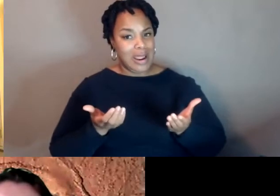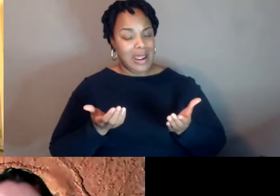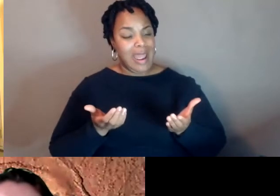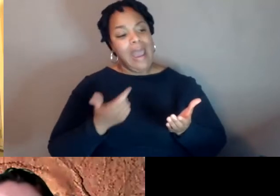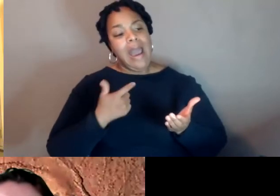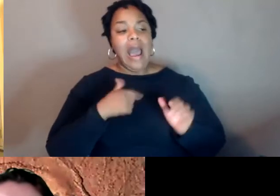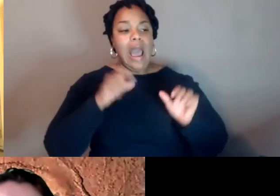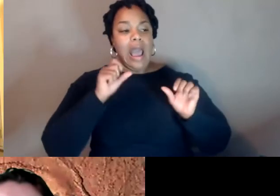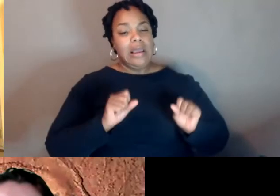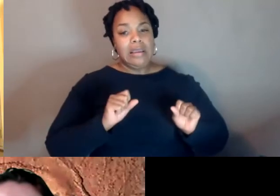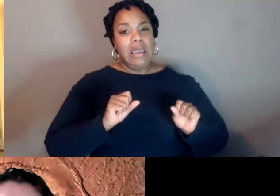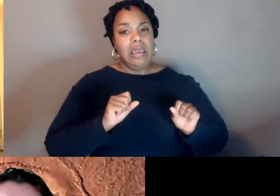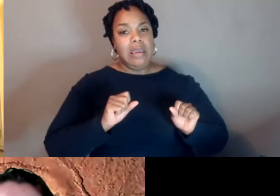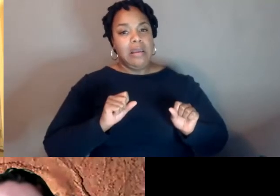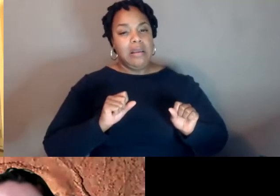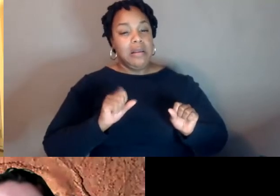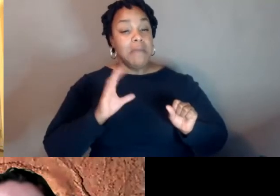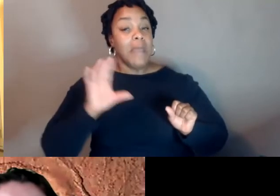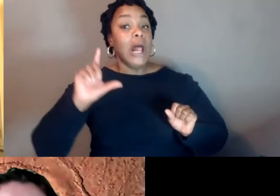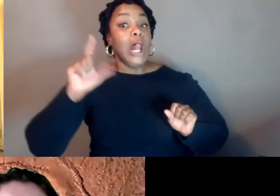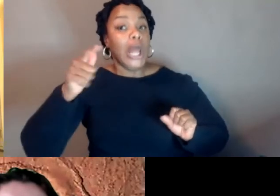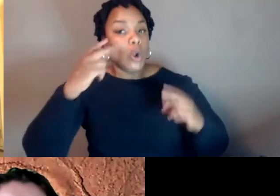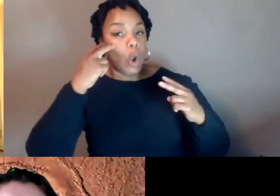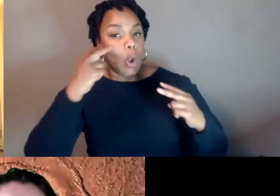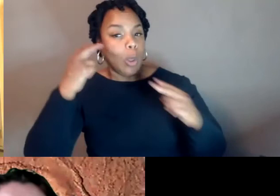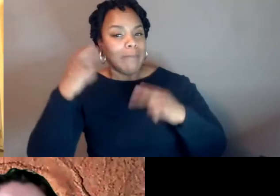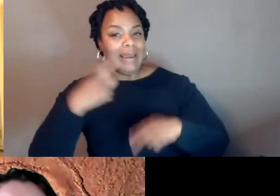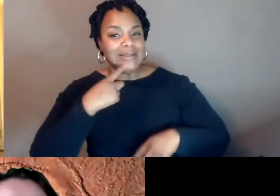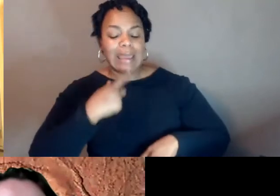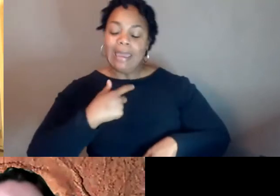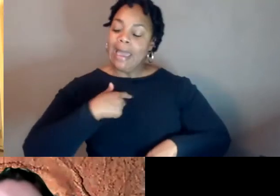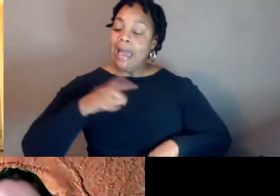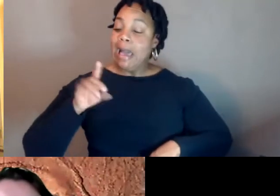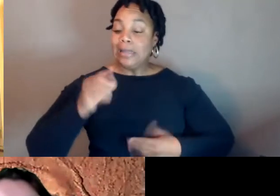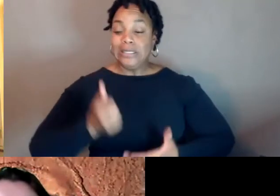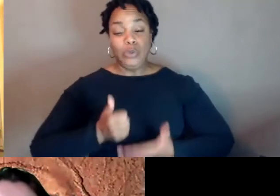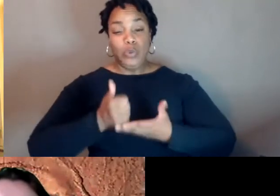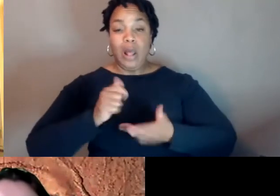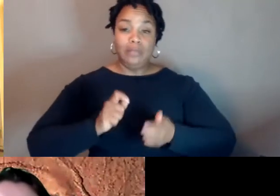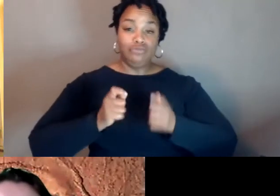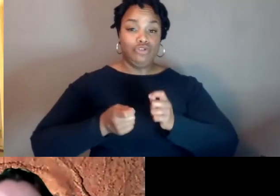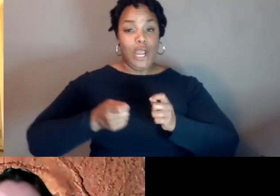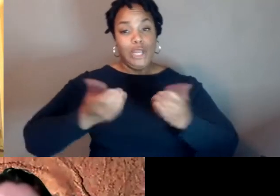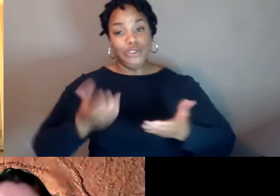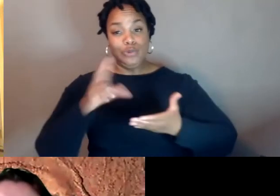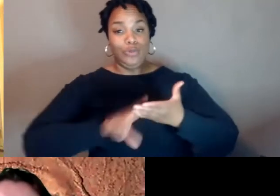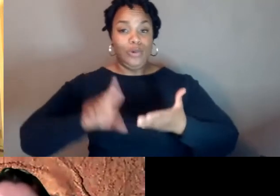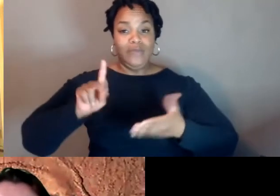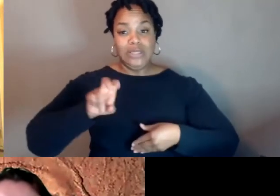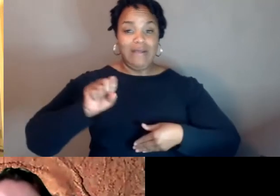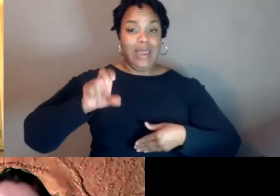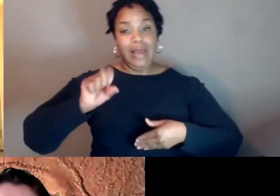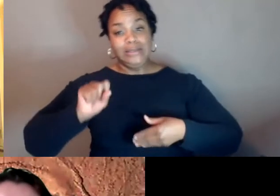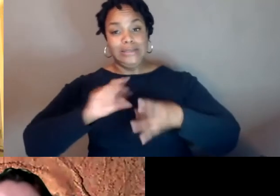what I did to help to bring about change at the University of Kansas.